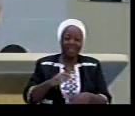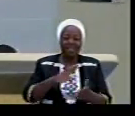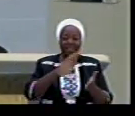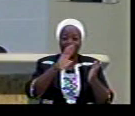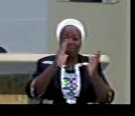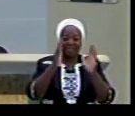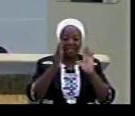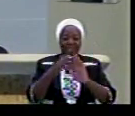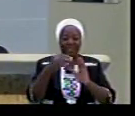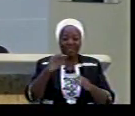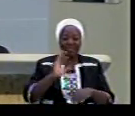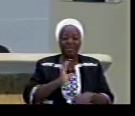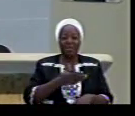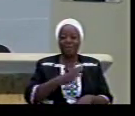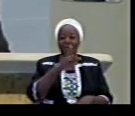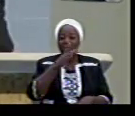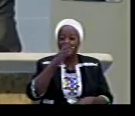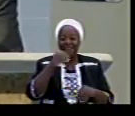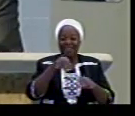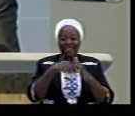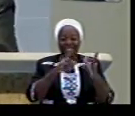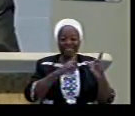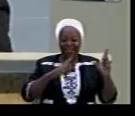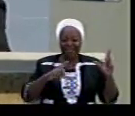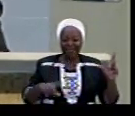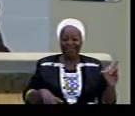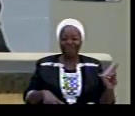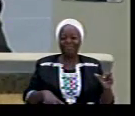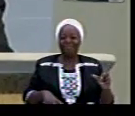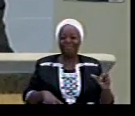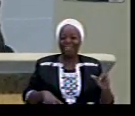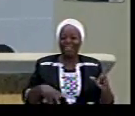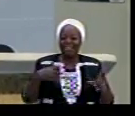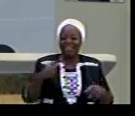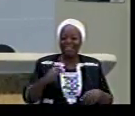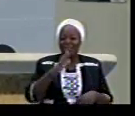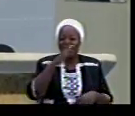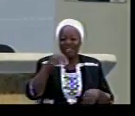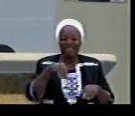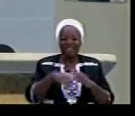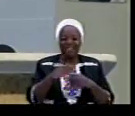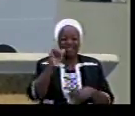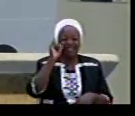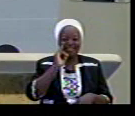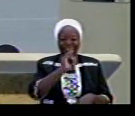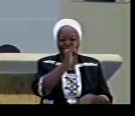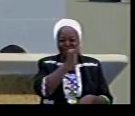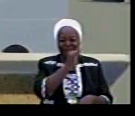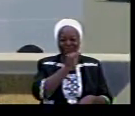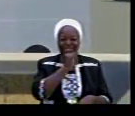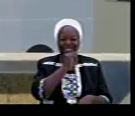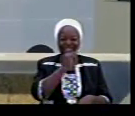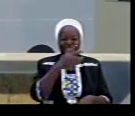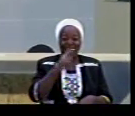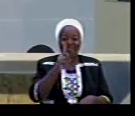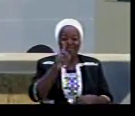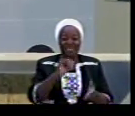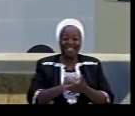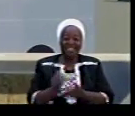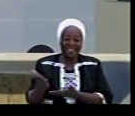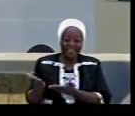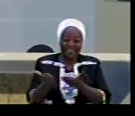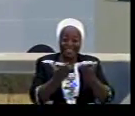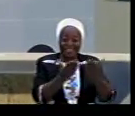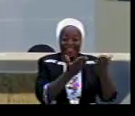our mother in the Lord, the mother in Israel, the womb that carries deeper